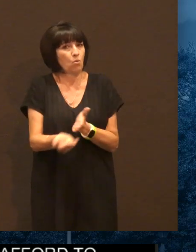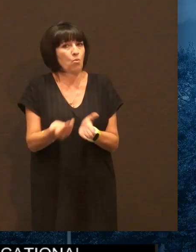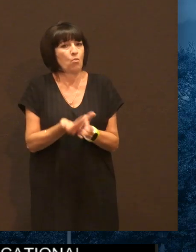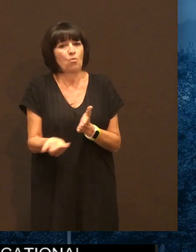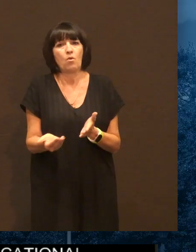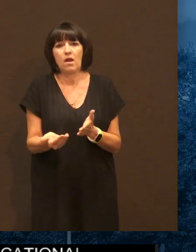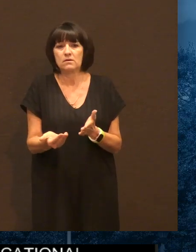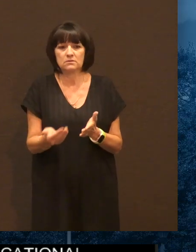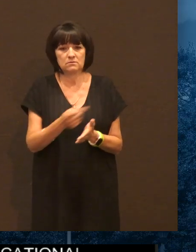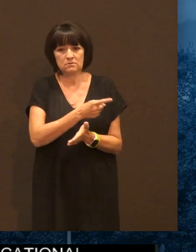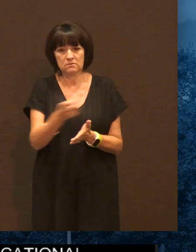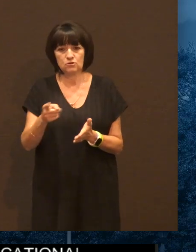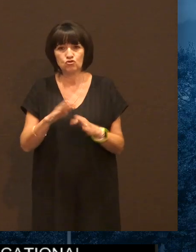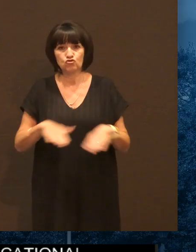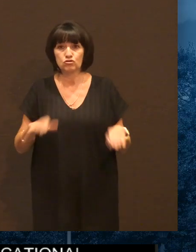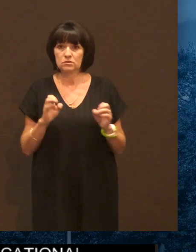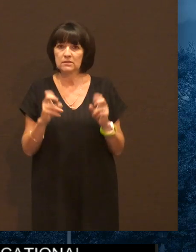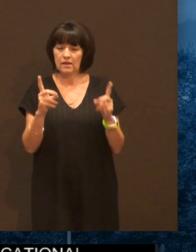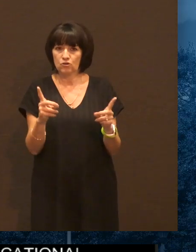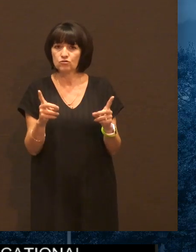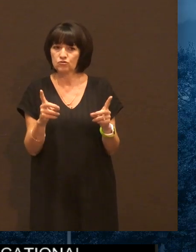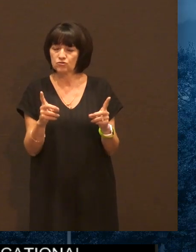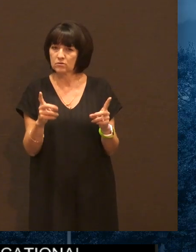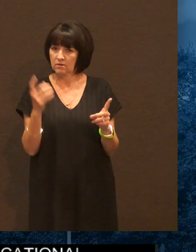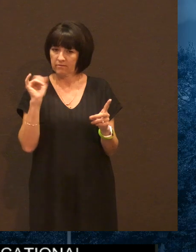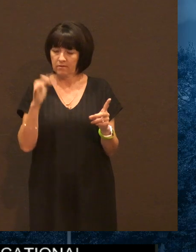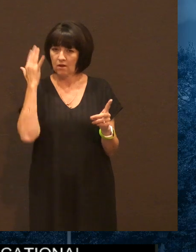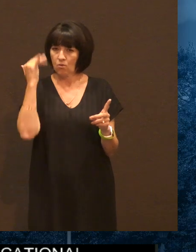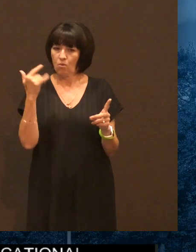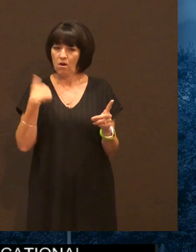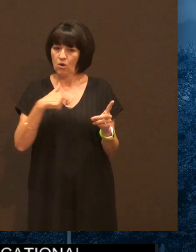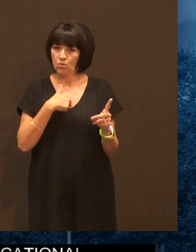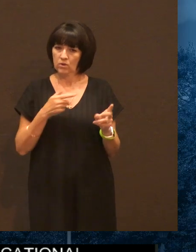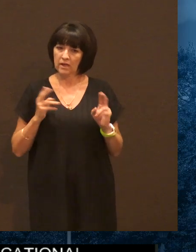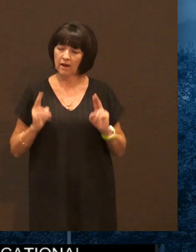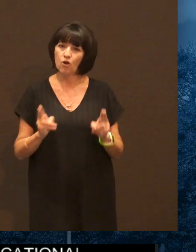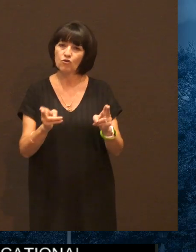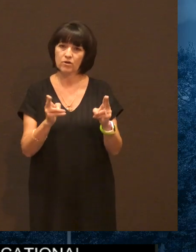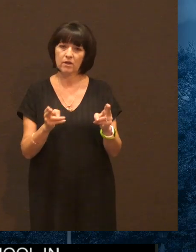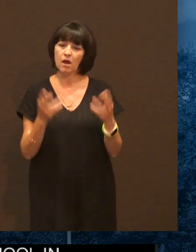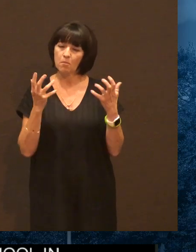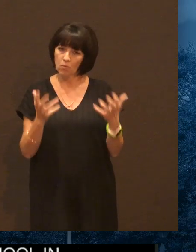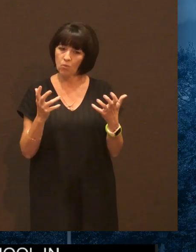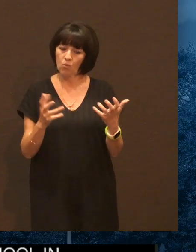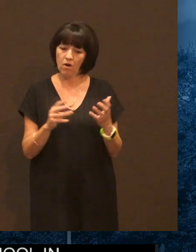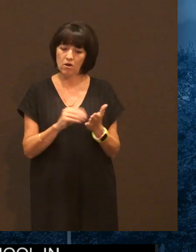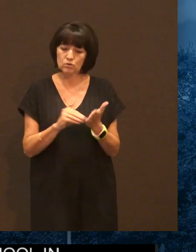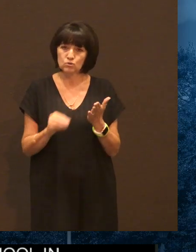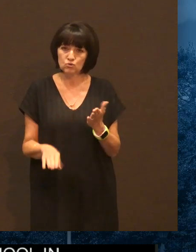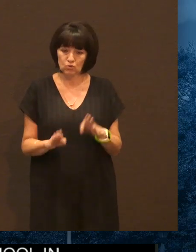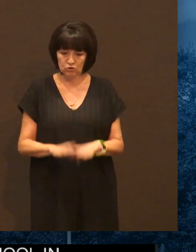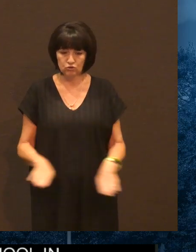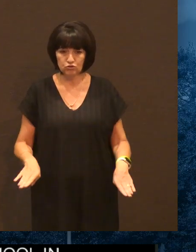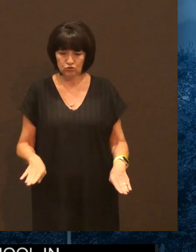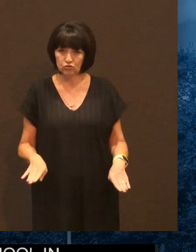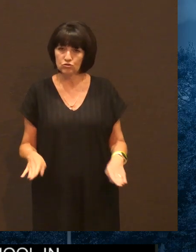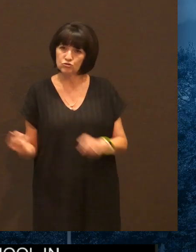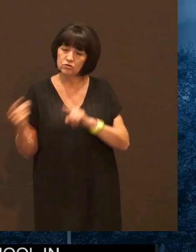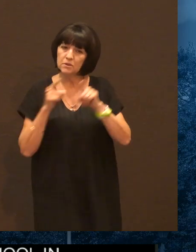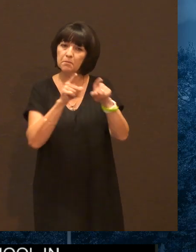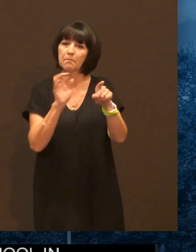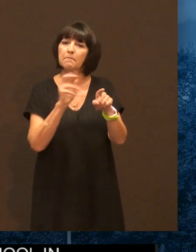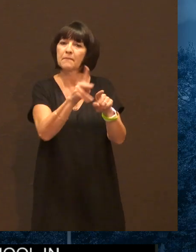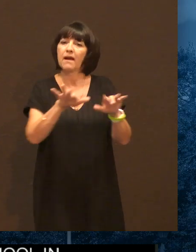children back to school in classrooms with teachers in front of the room safely, so that there's